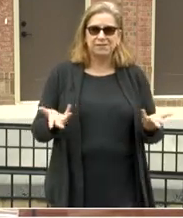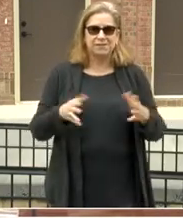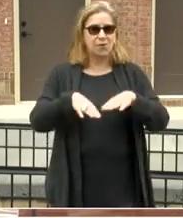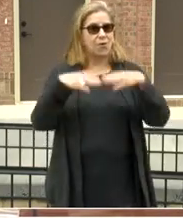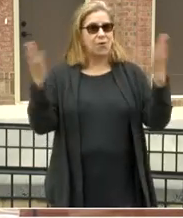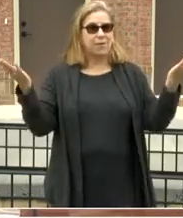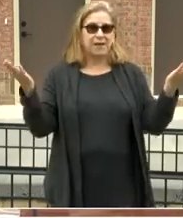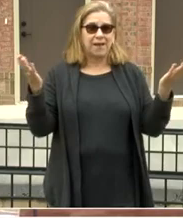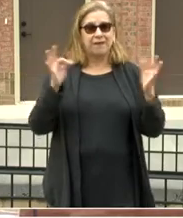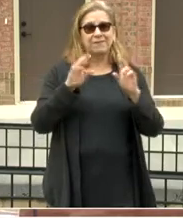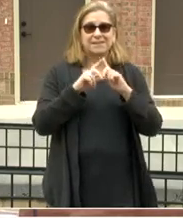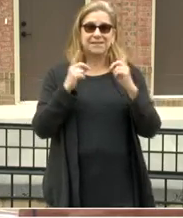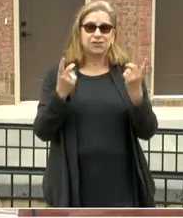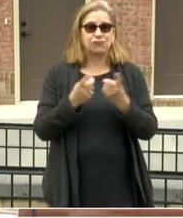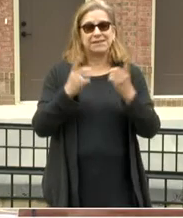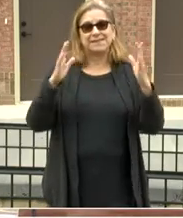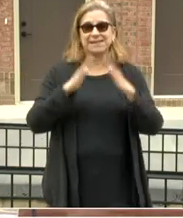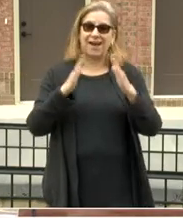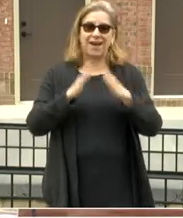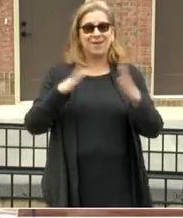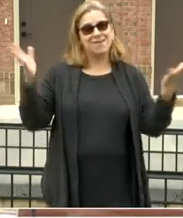Towns. Thank you.